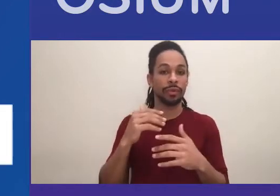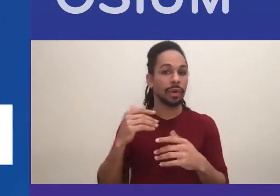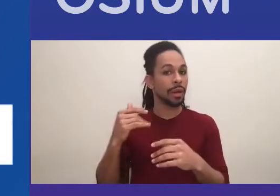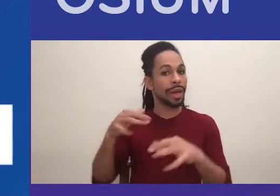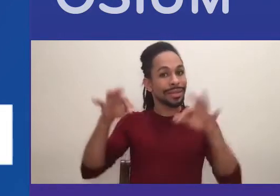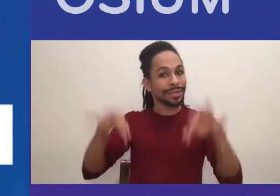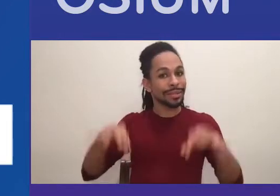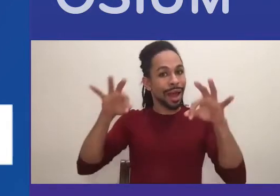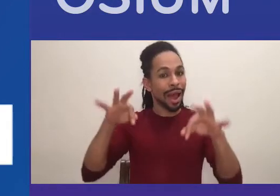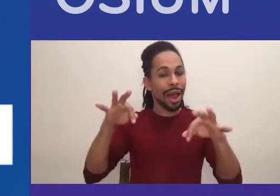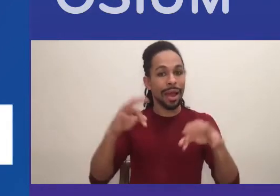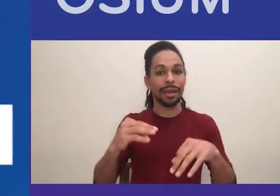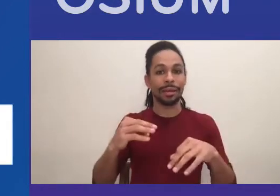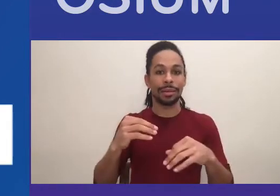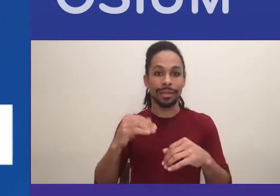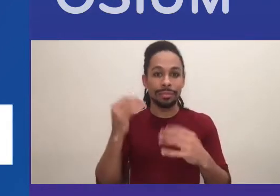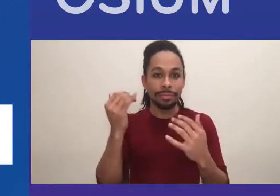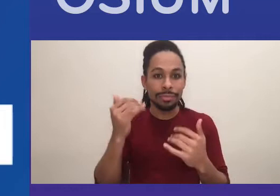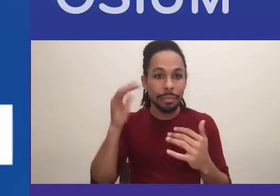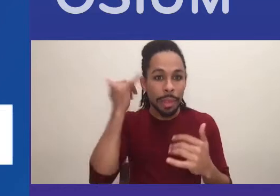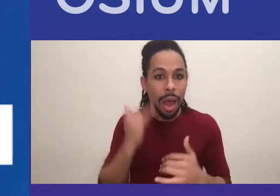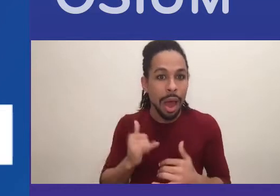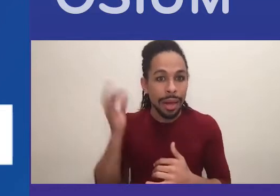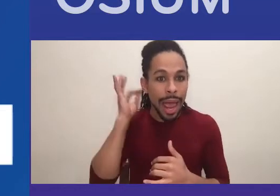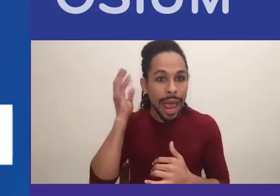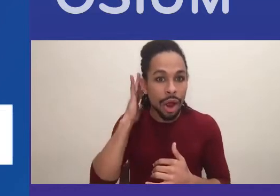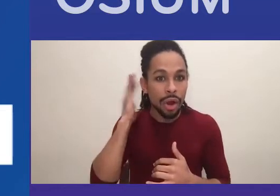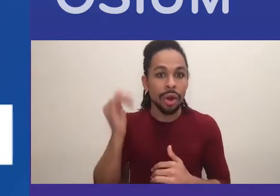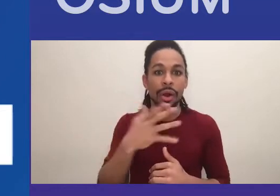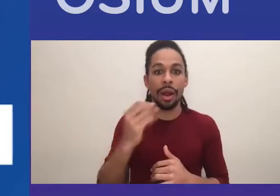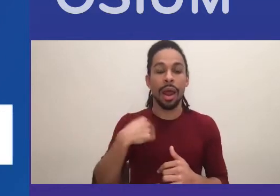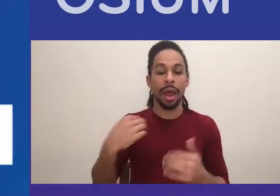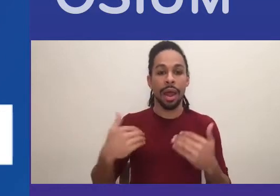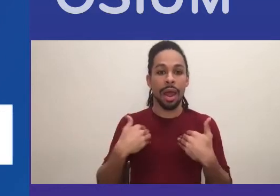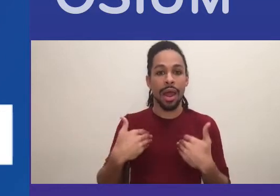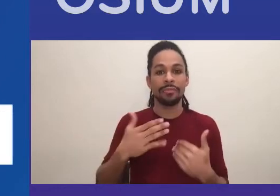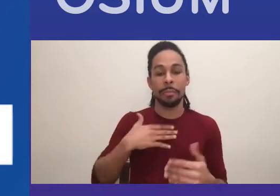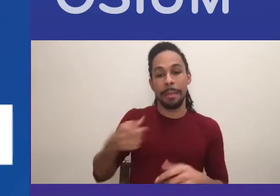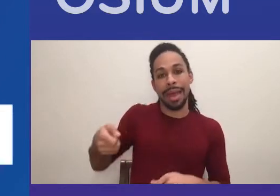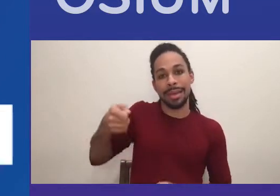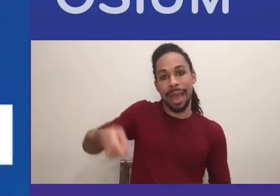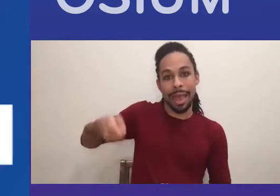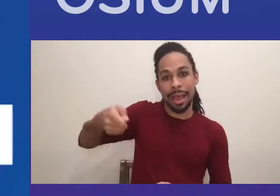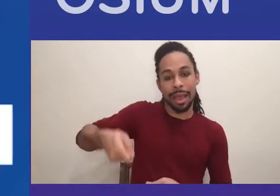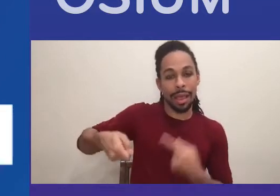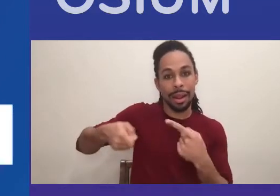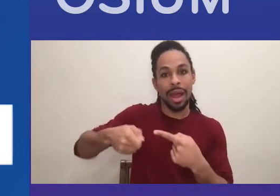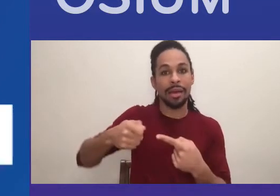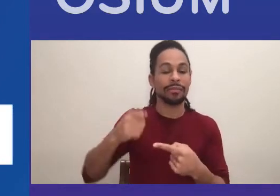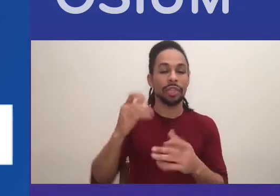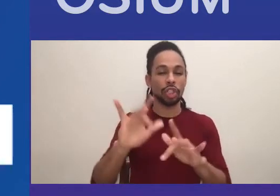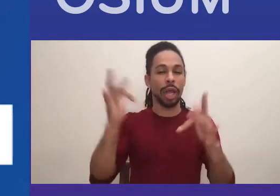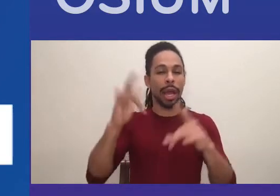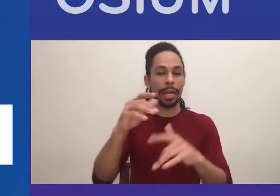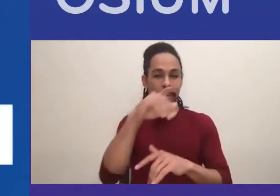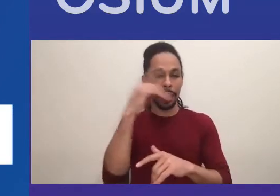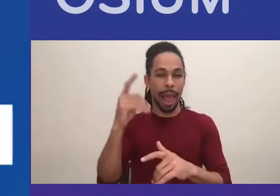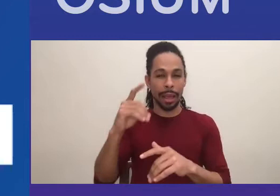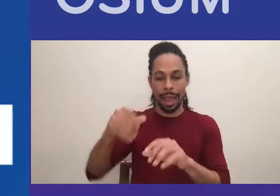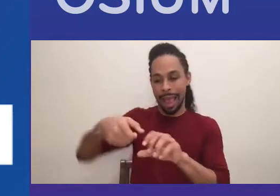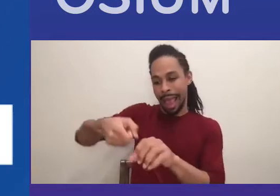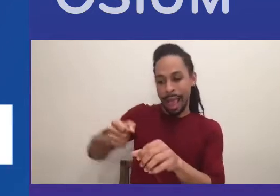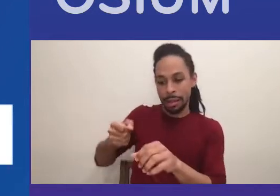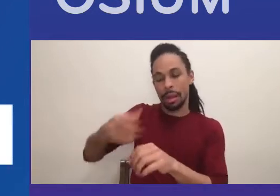my cane, which has a shiny black handle and a chrome body. I'm